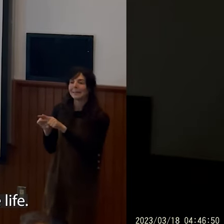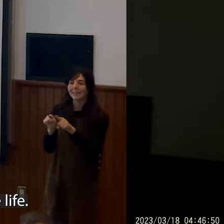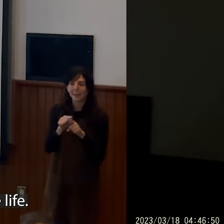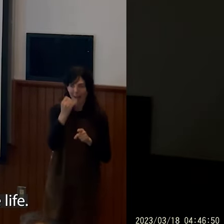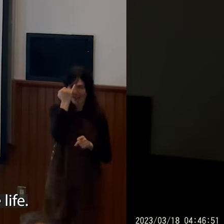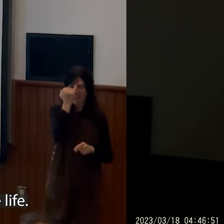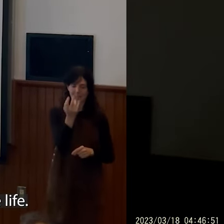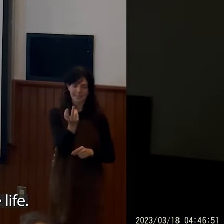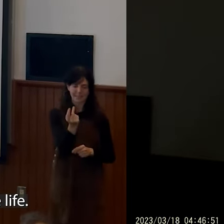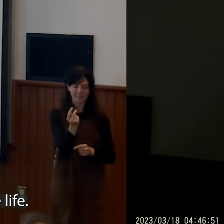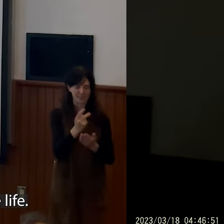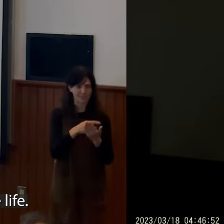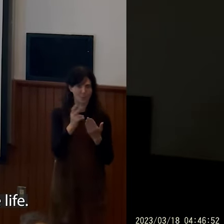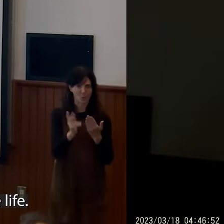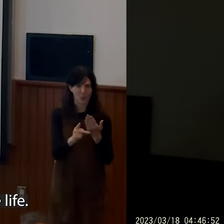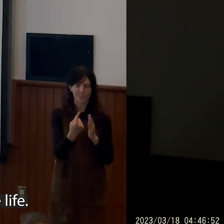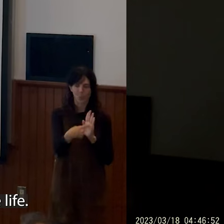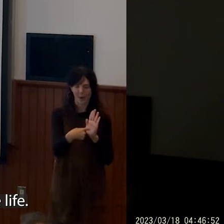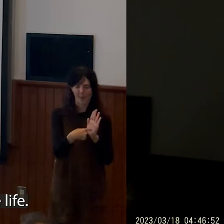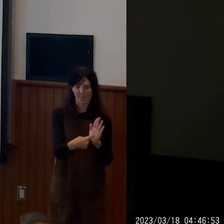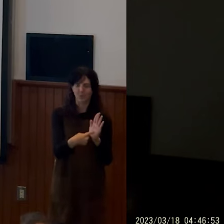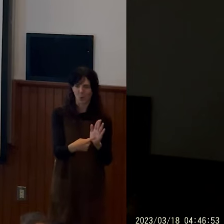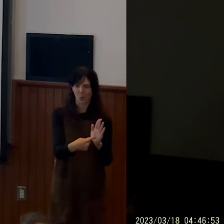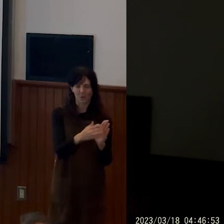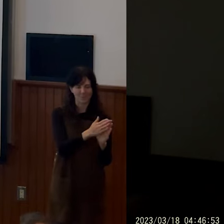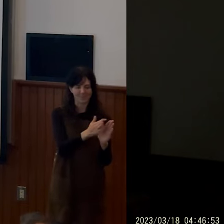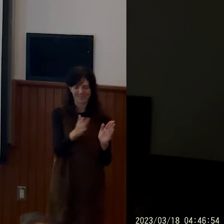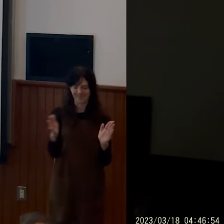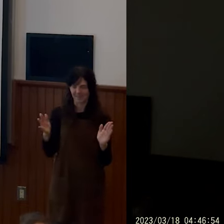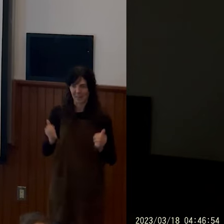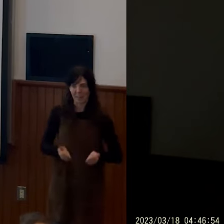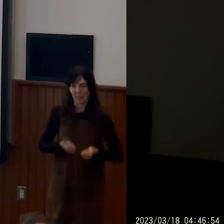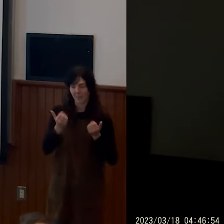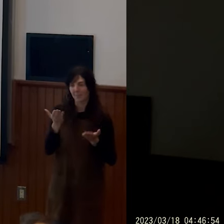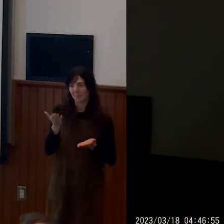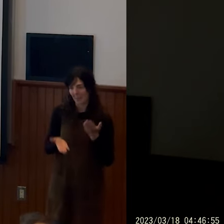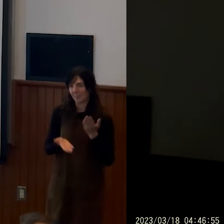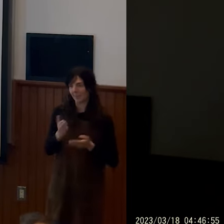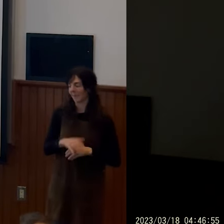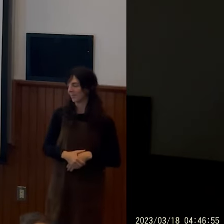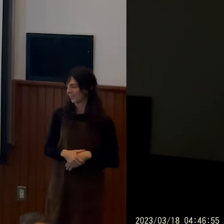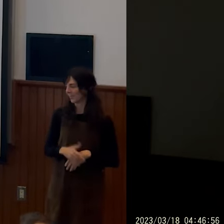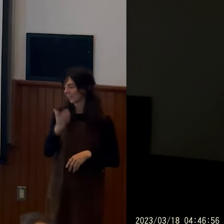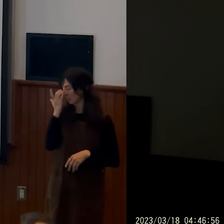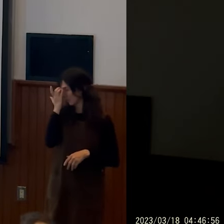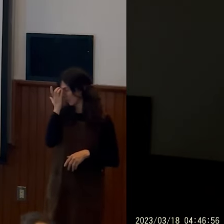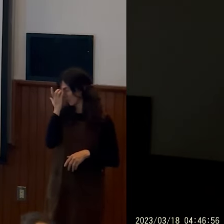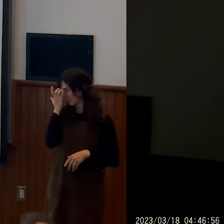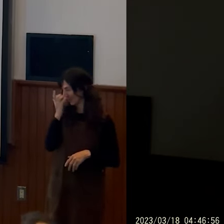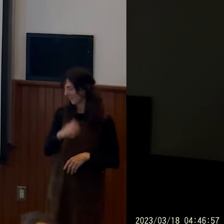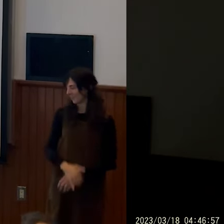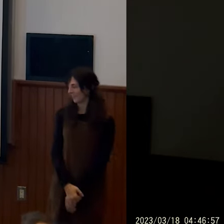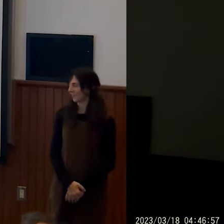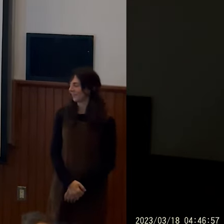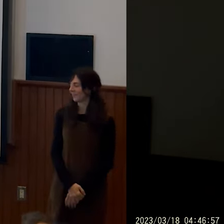series, multi-season, the whole life, maybe, yeah. So,